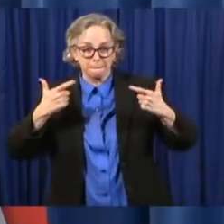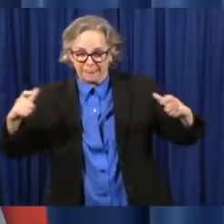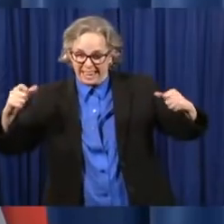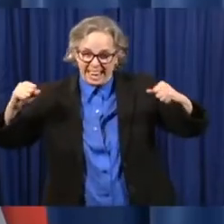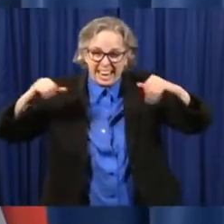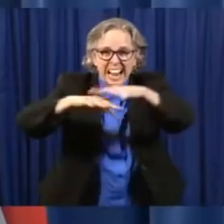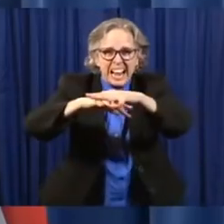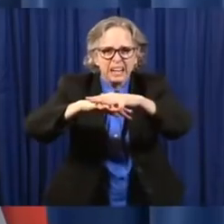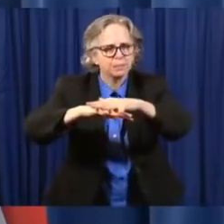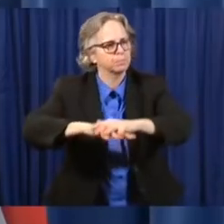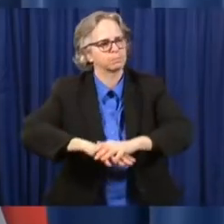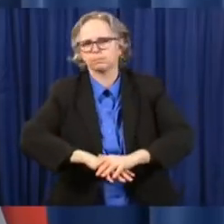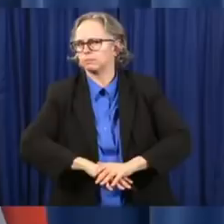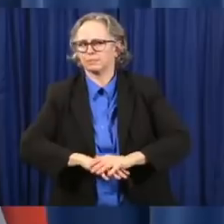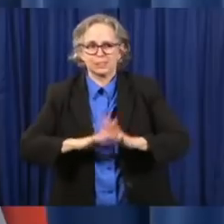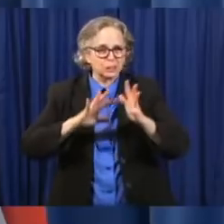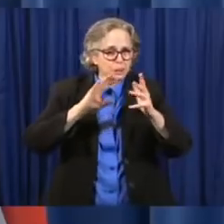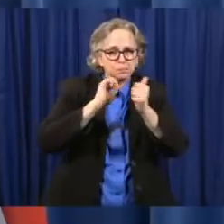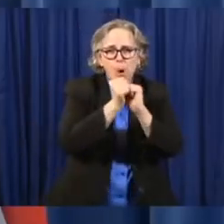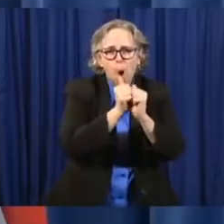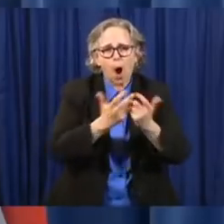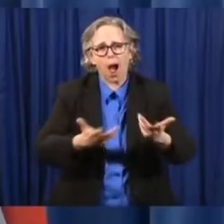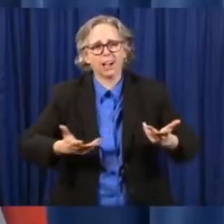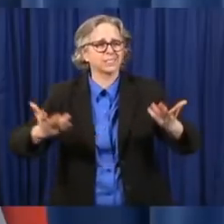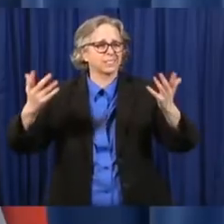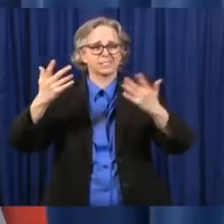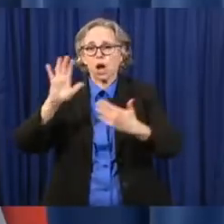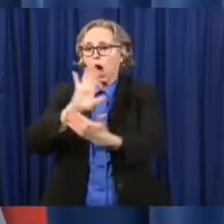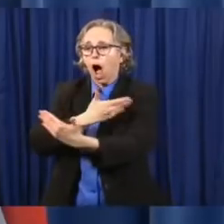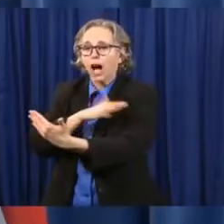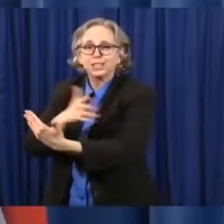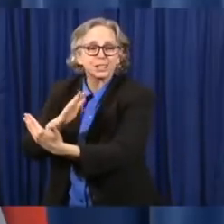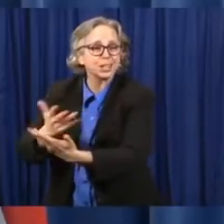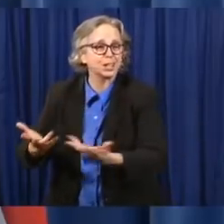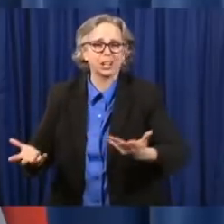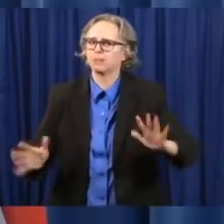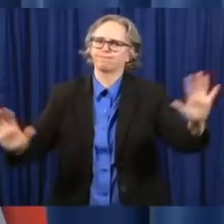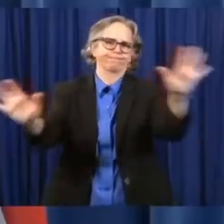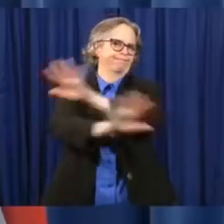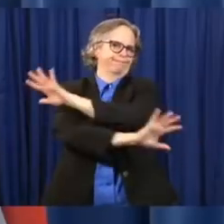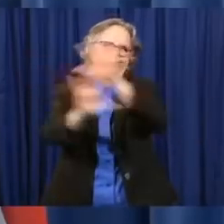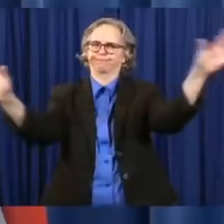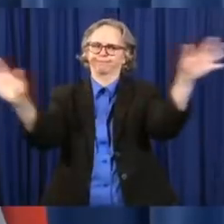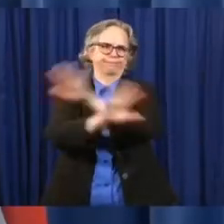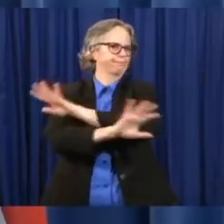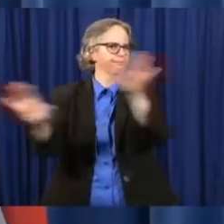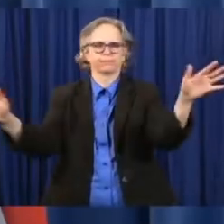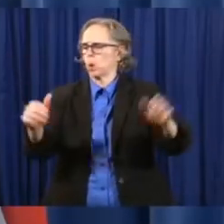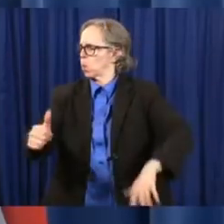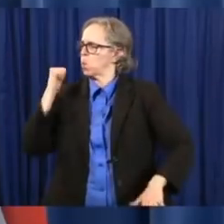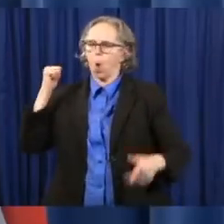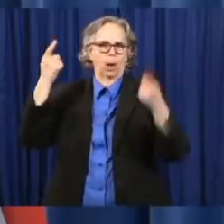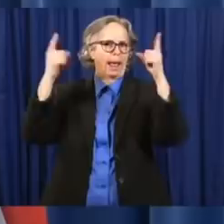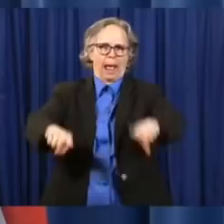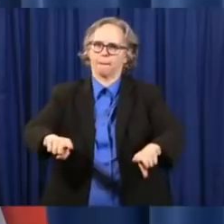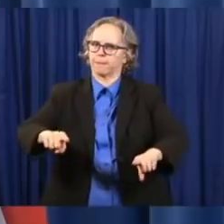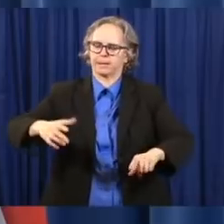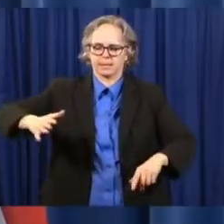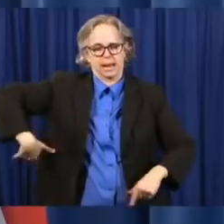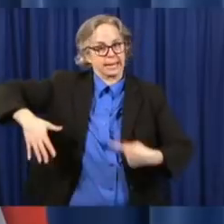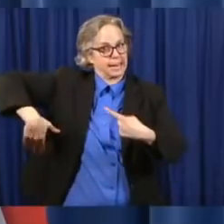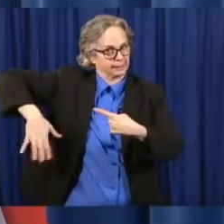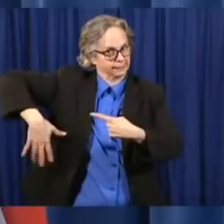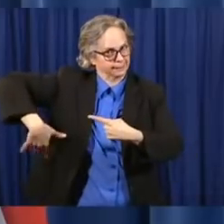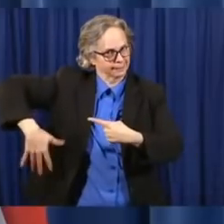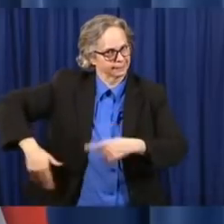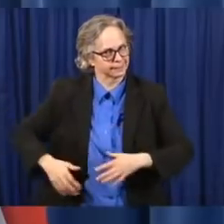we come together for sporting events, come together for concerts. Those are not going to be the first things that open up because those